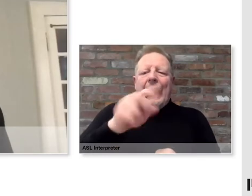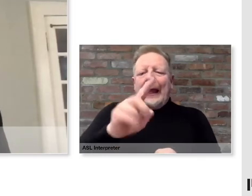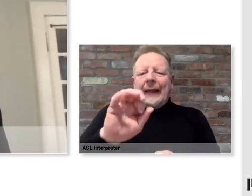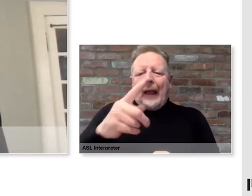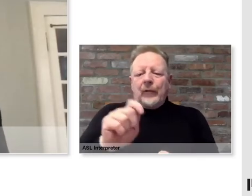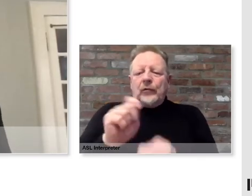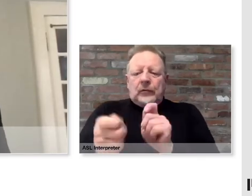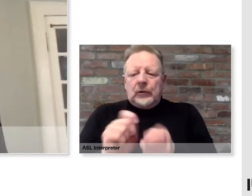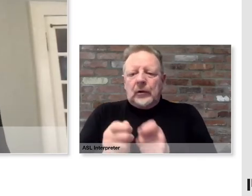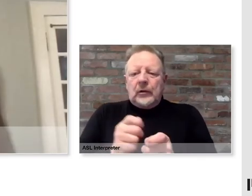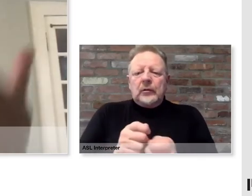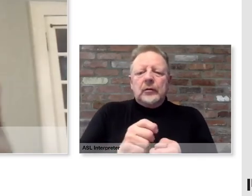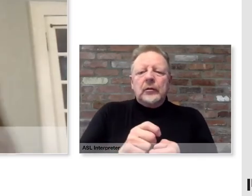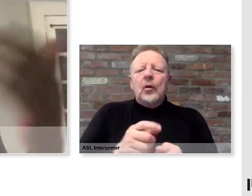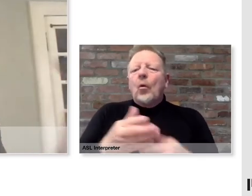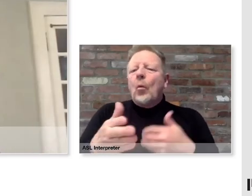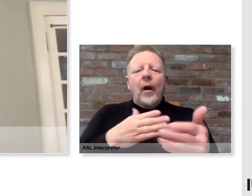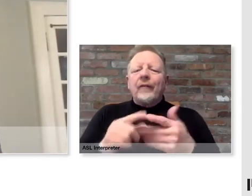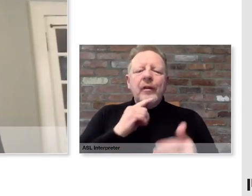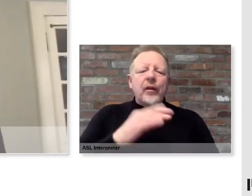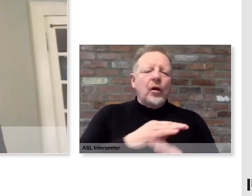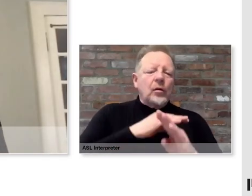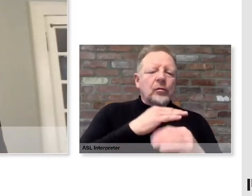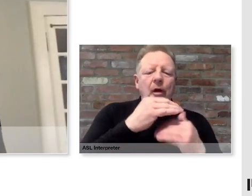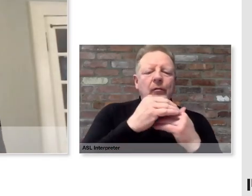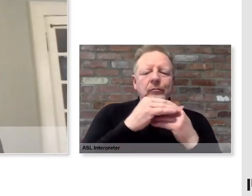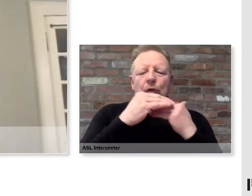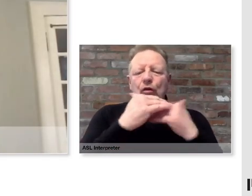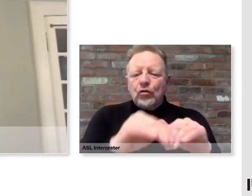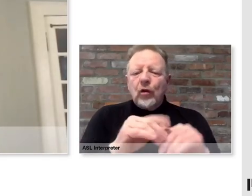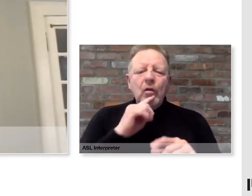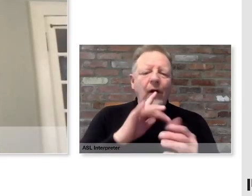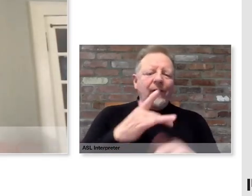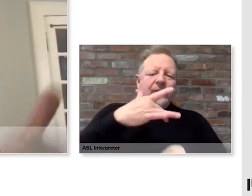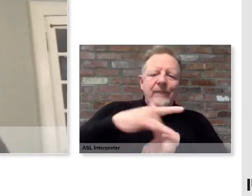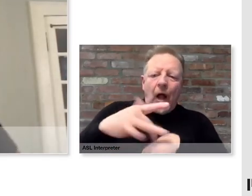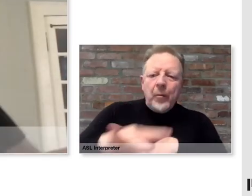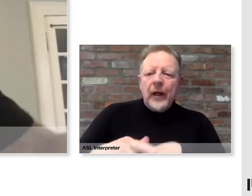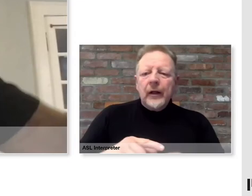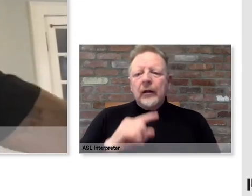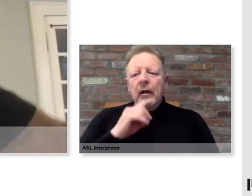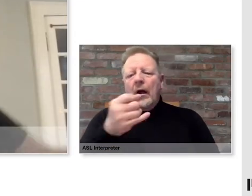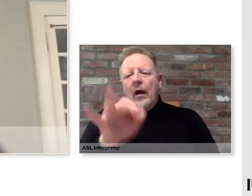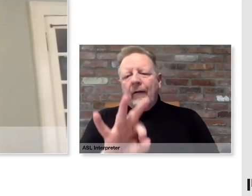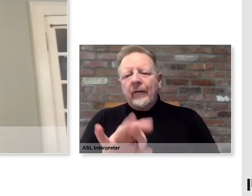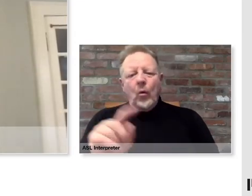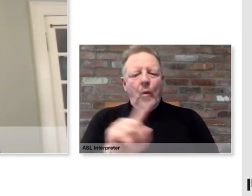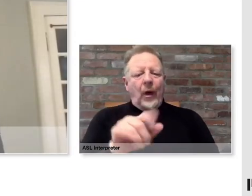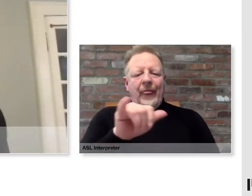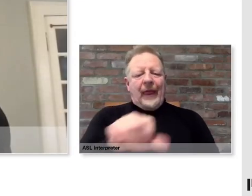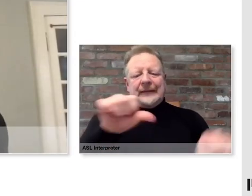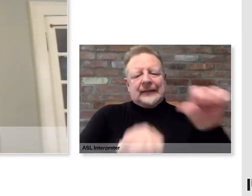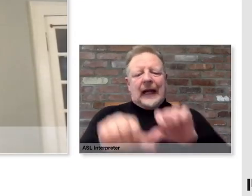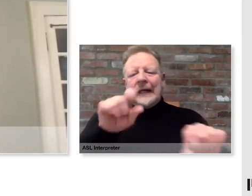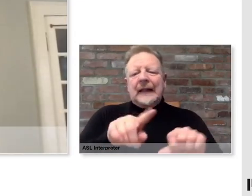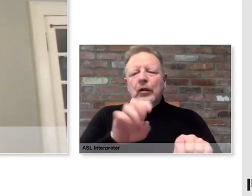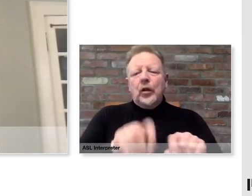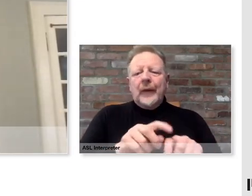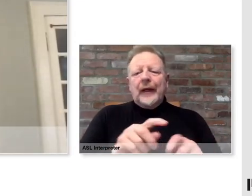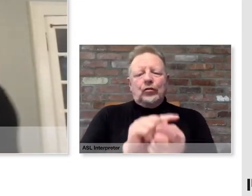of whatever the constraints or needs or availabilities of where that science needs to be kind of